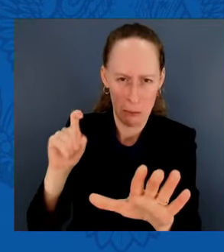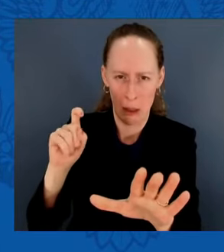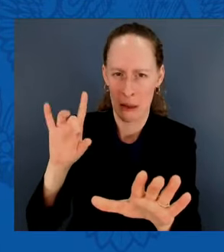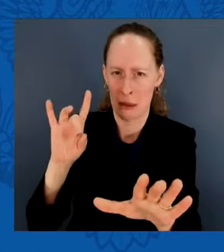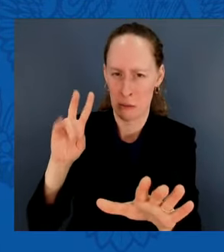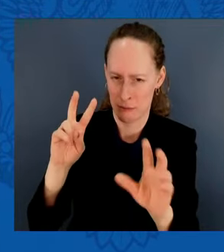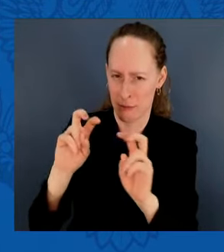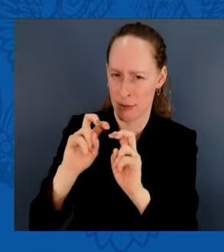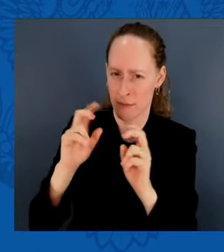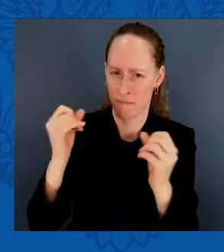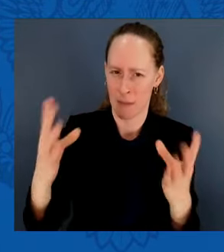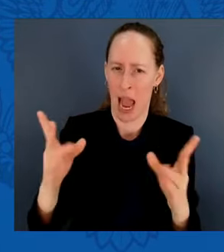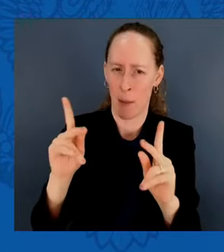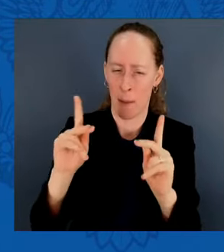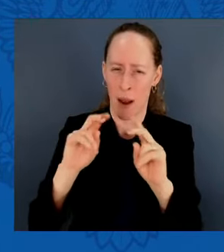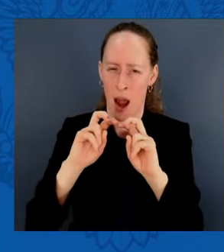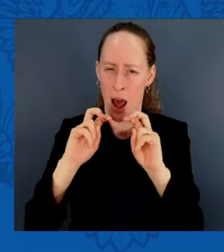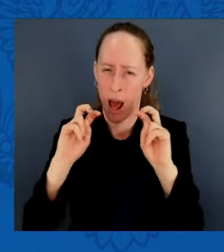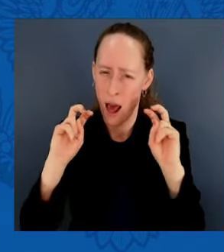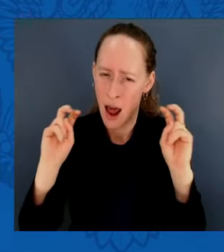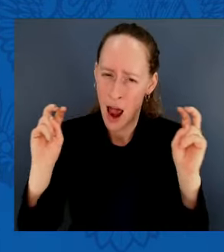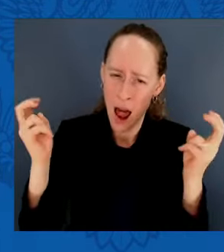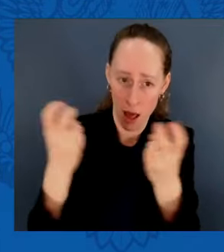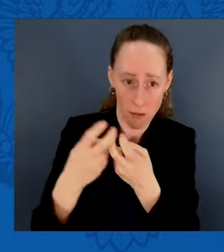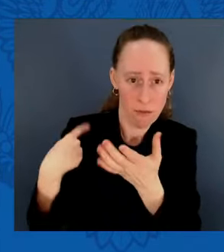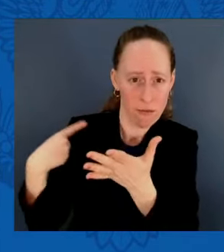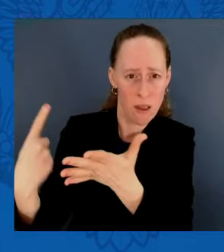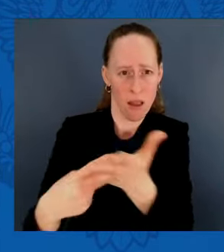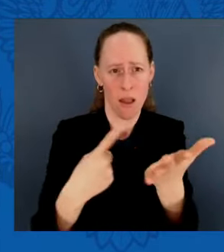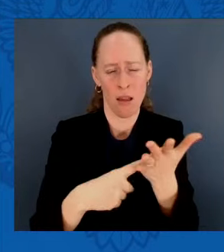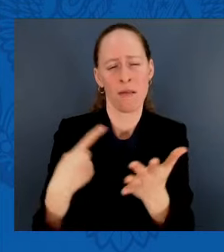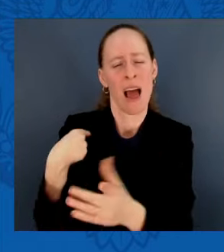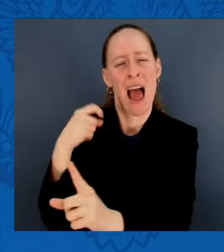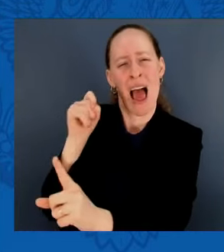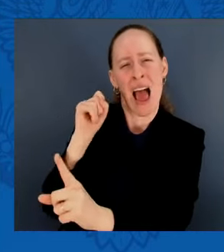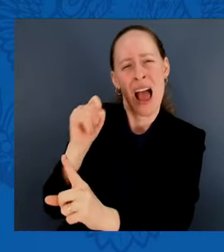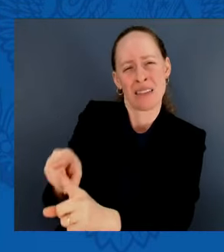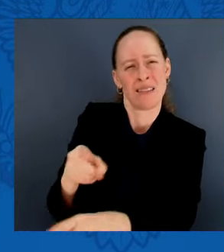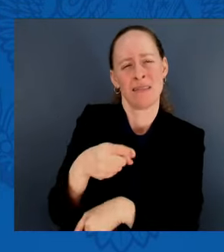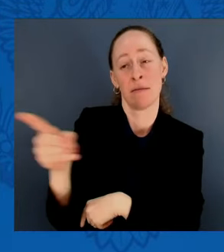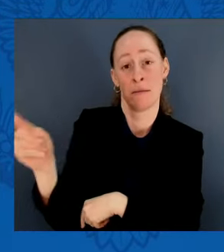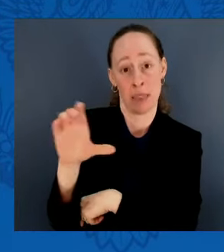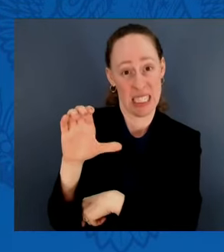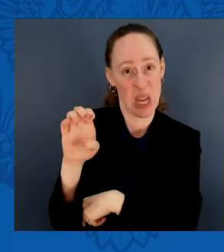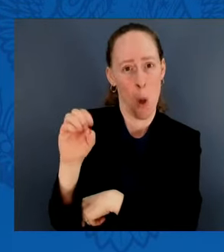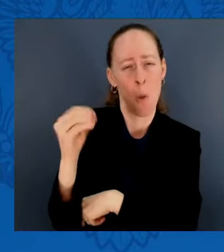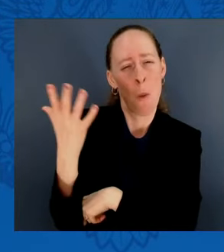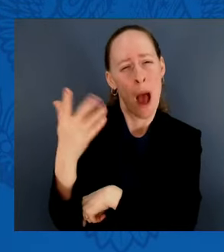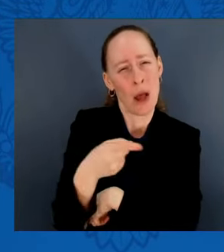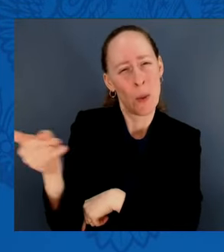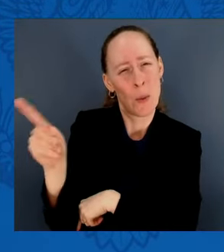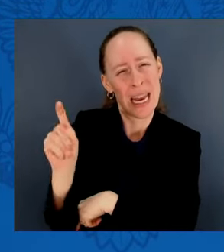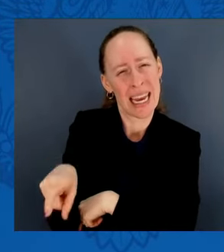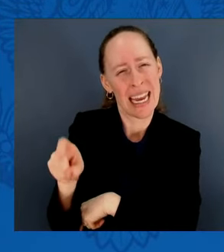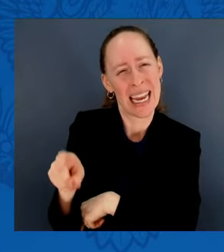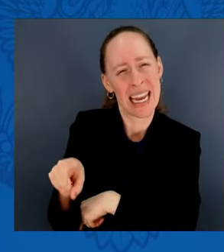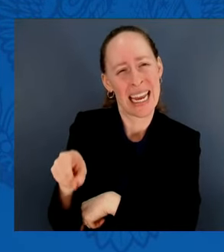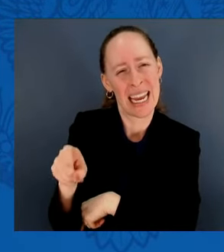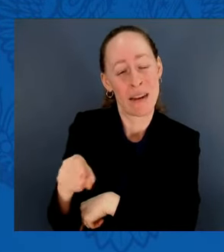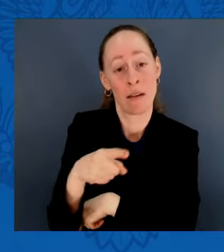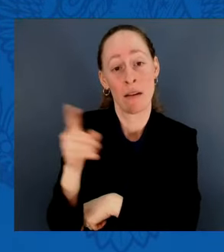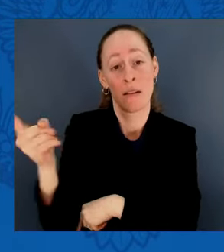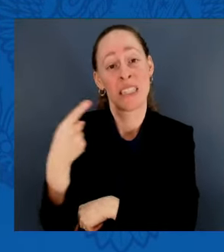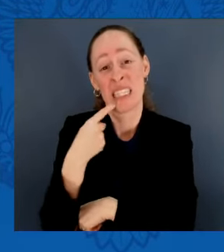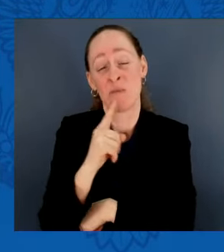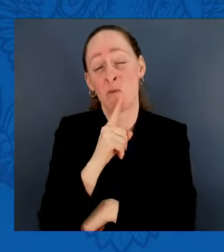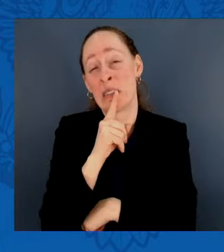CEOs. And you've had the same experience on both sides of the aisle. They say a better educated workforce, right? So I looked at them, and I say,